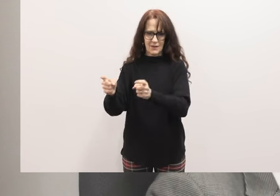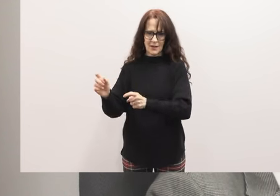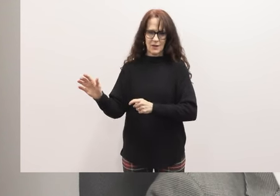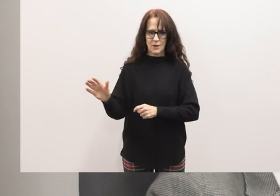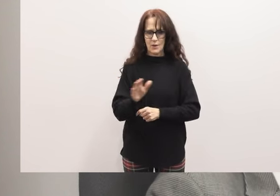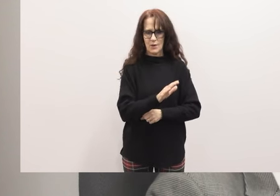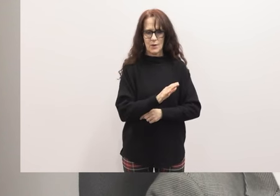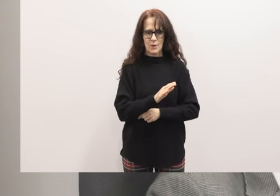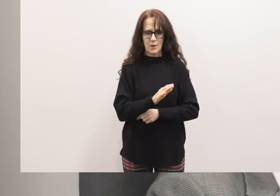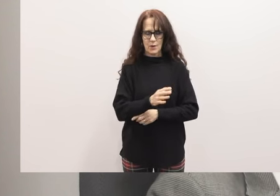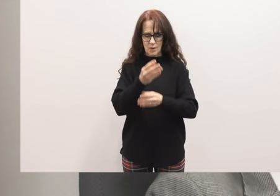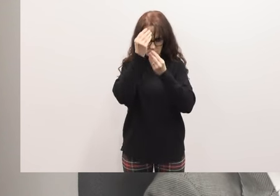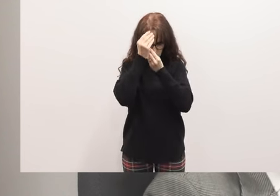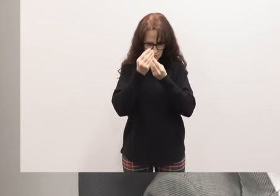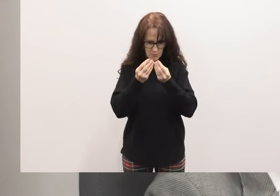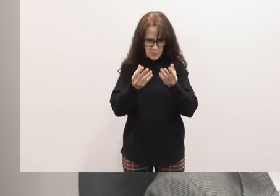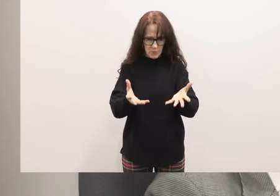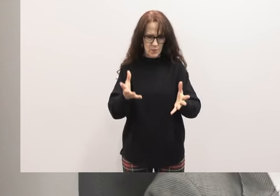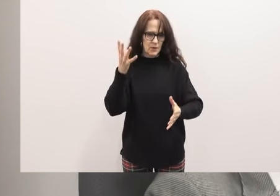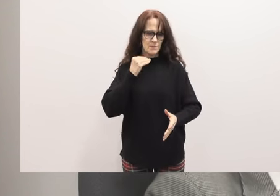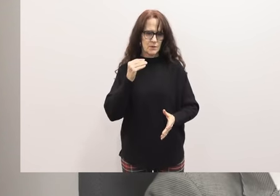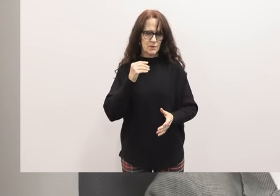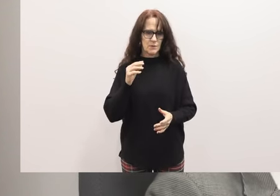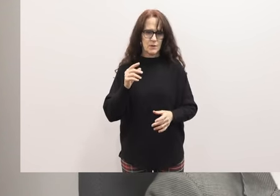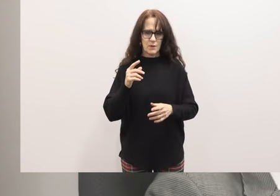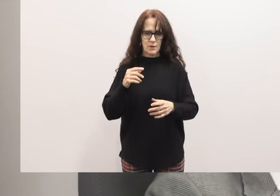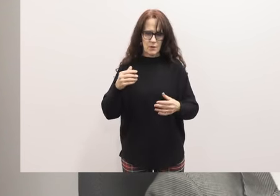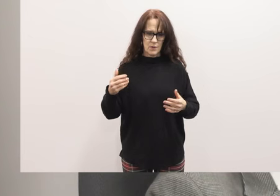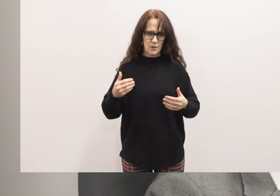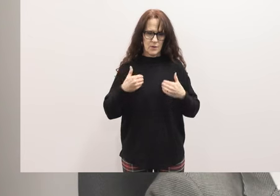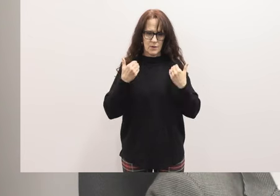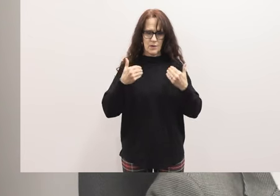well-earned knowledge and experience to